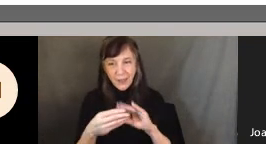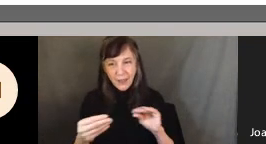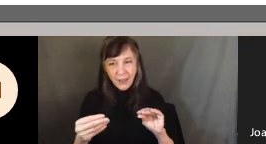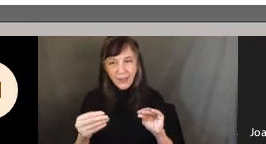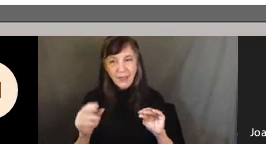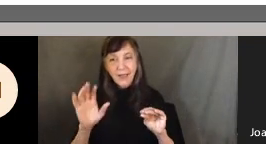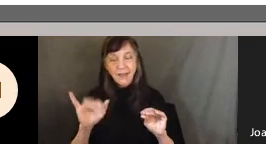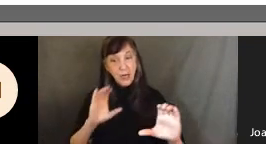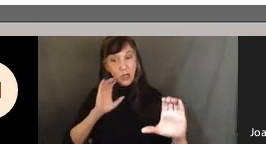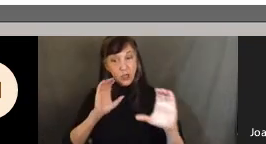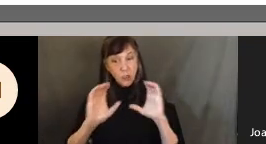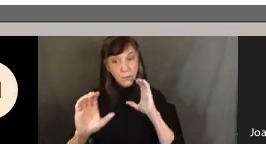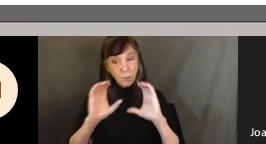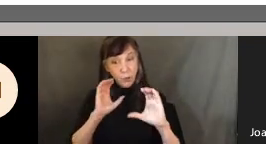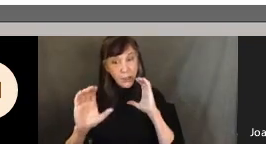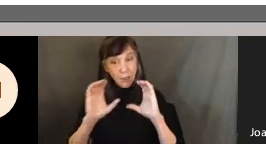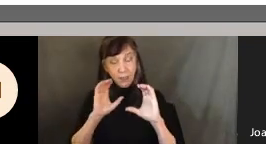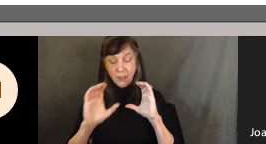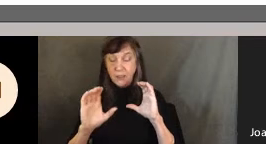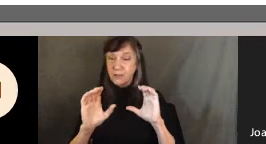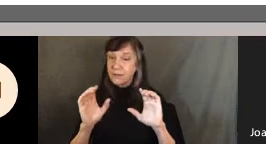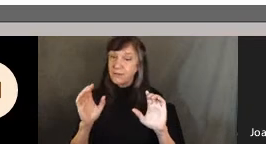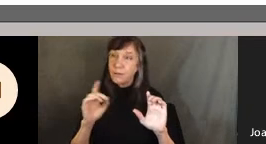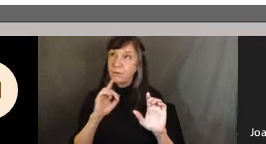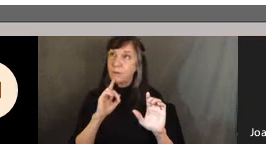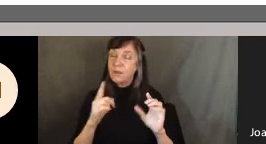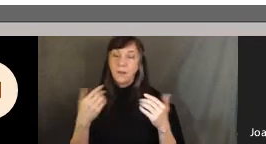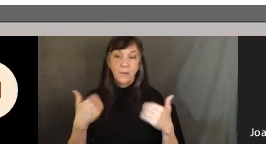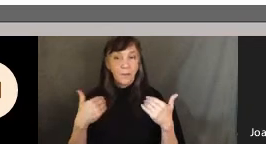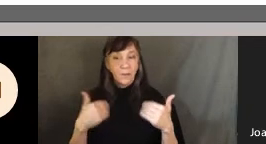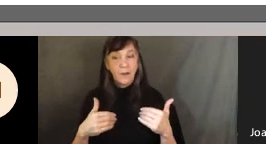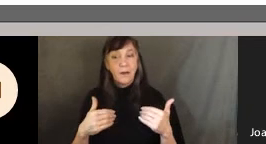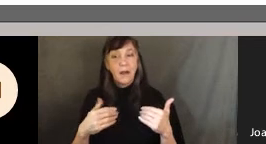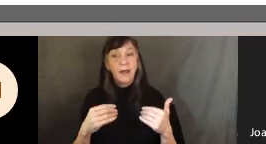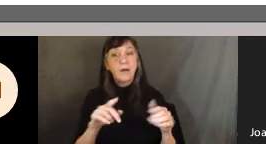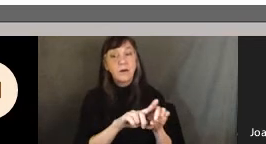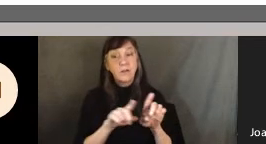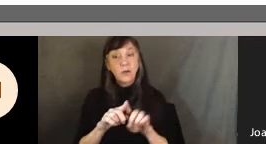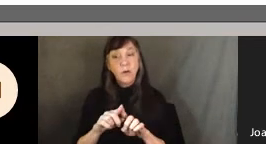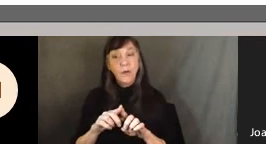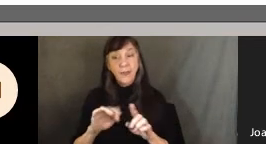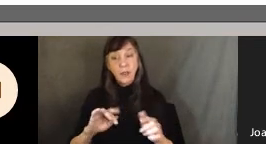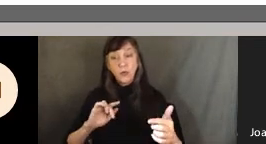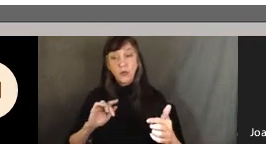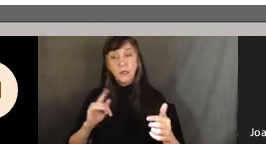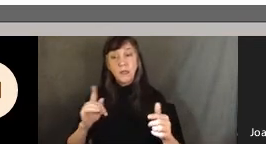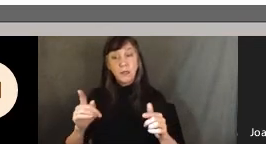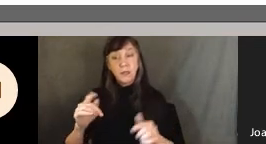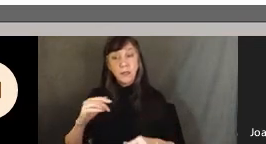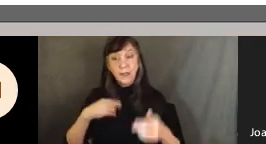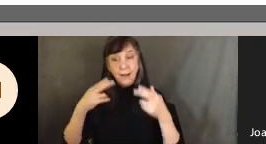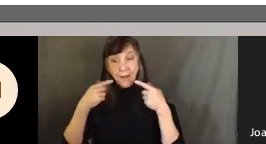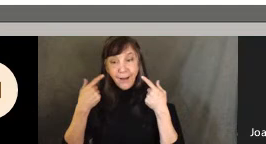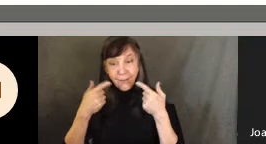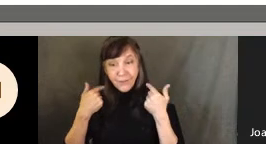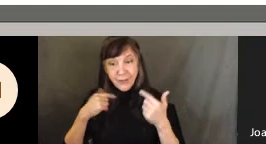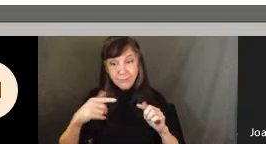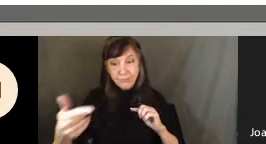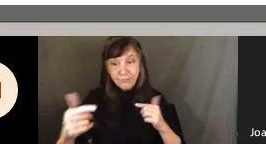that communication aspect, and I think we've talked about that. And the other part is just your interaction, because it felt like